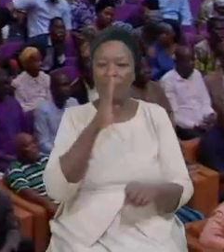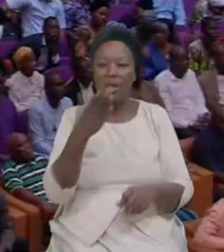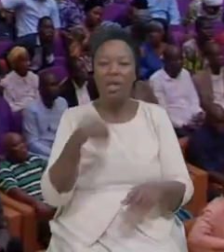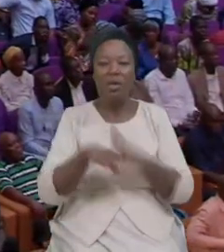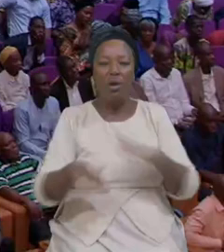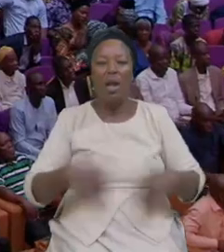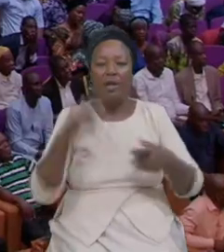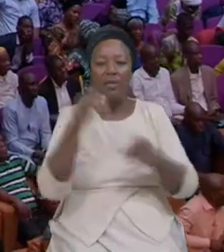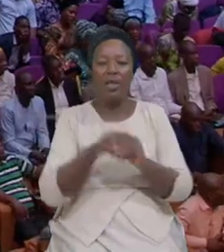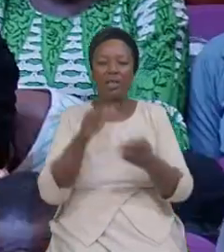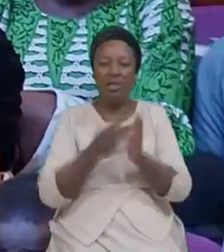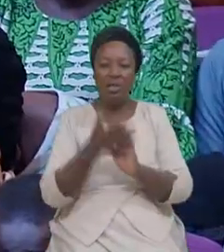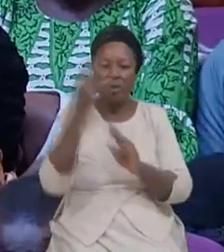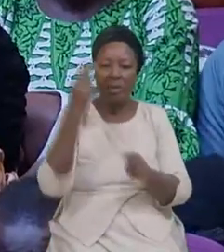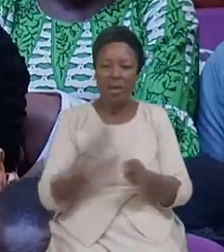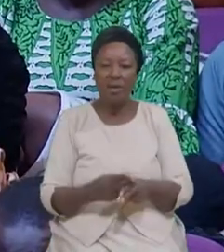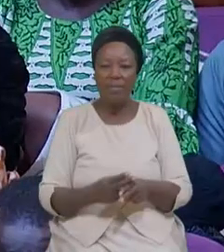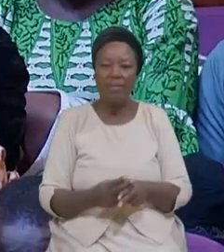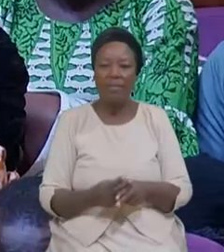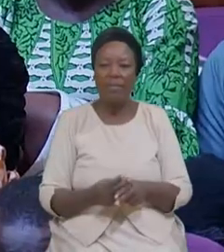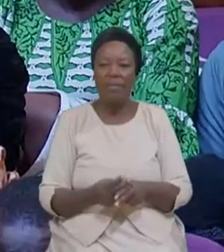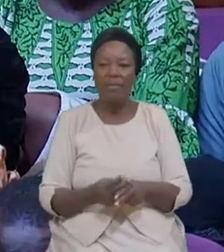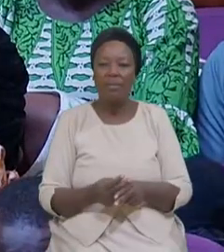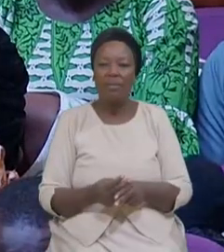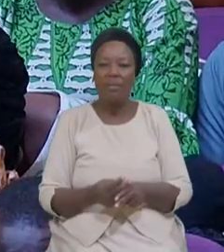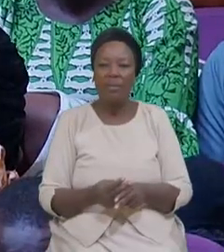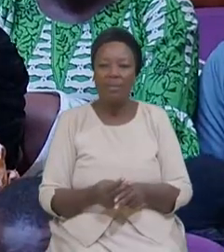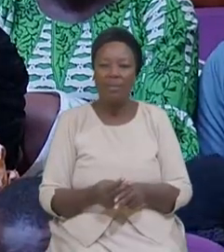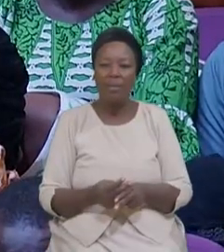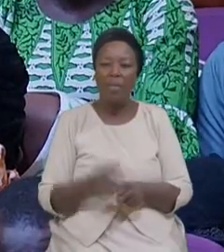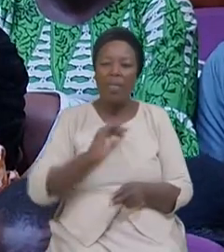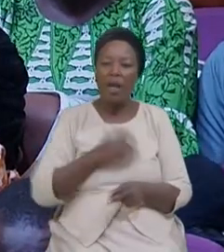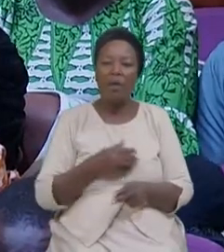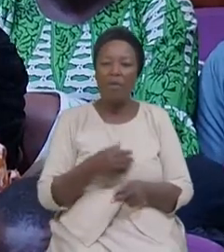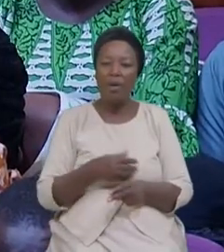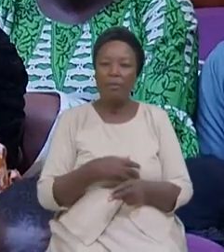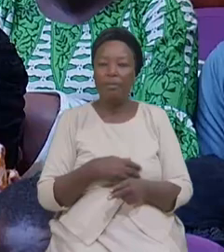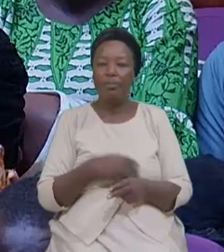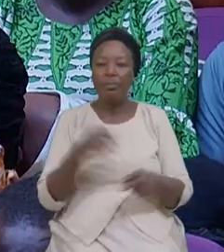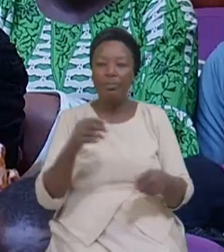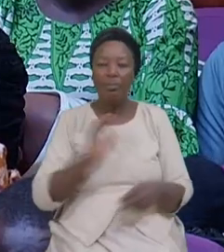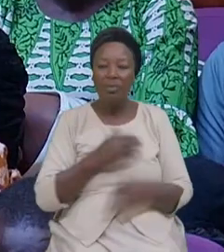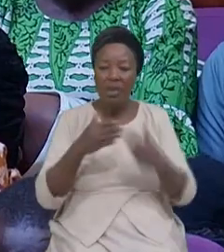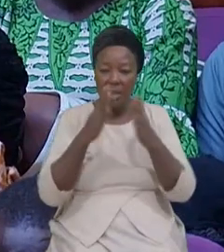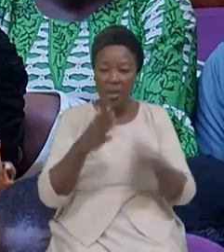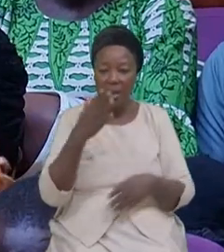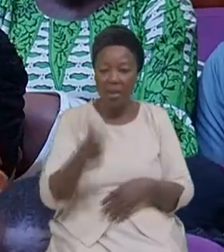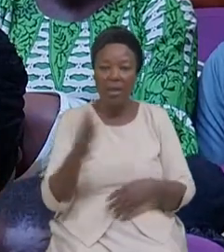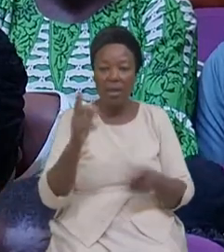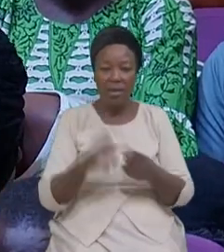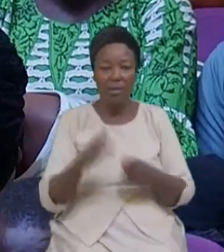in Jesus' name. We ask our coordinating overseer there to please take